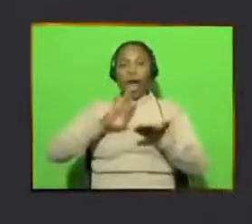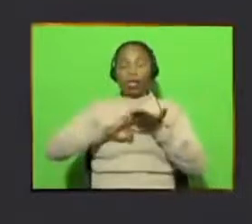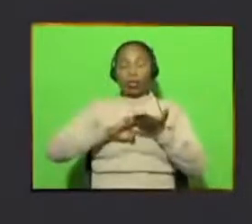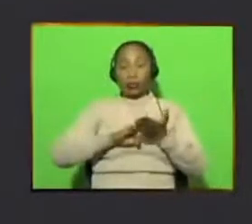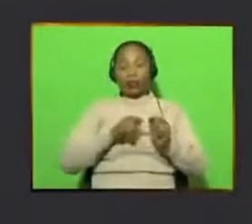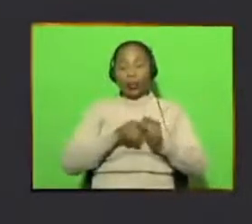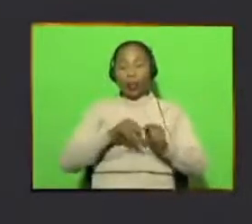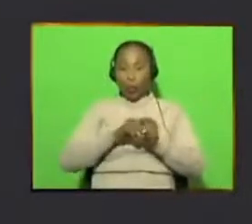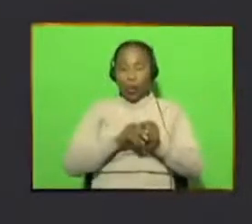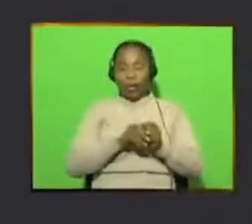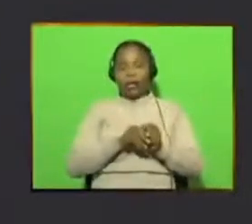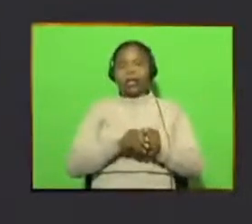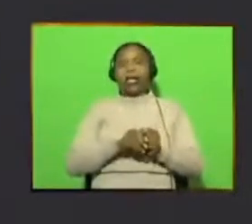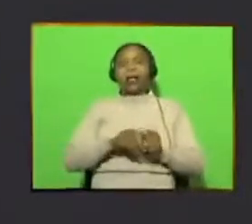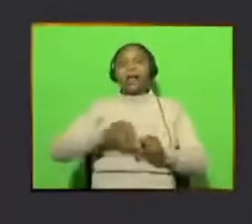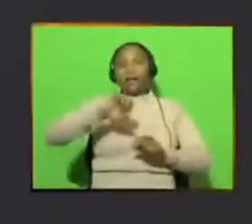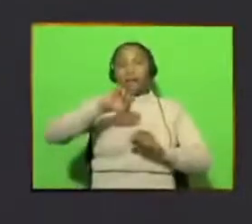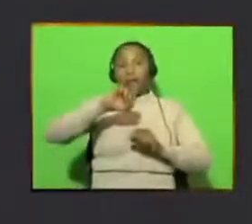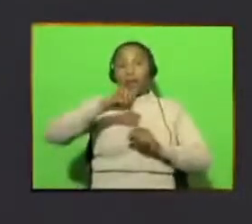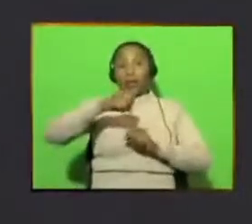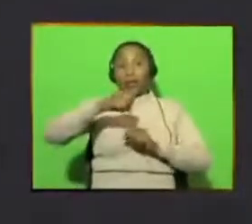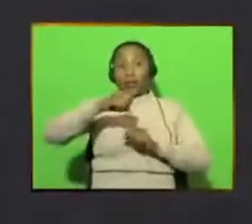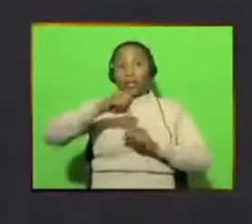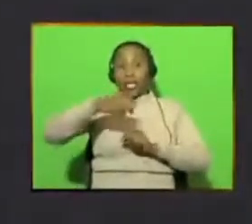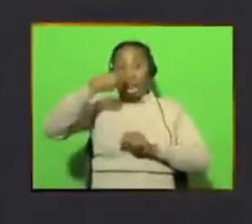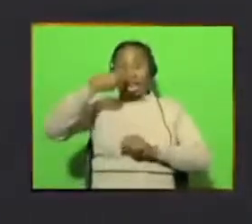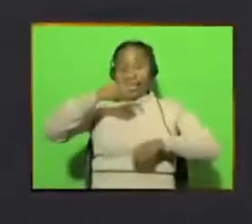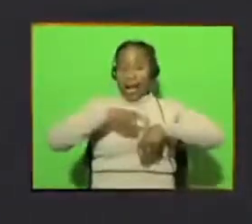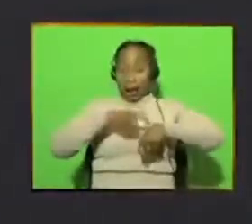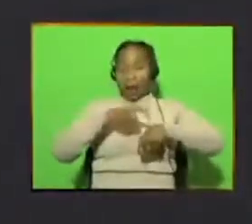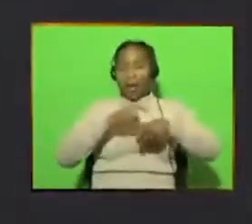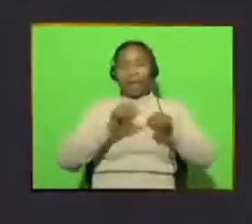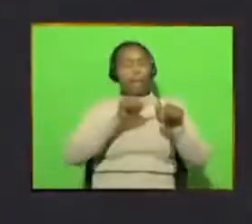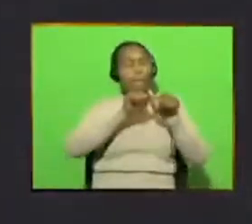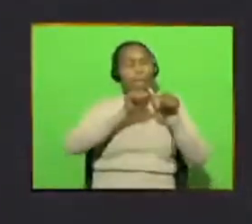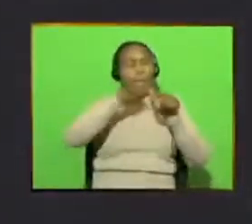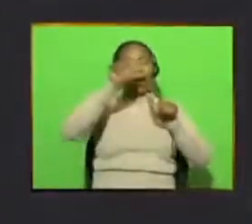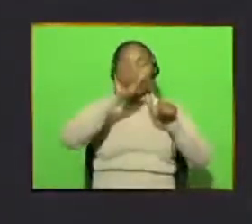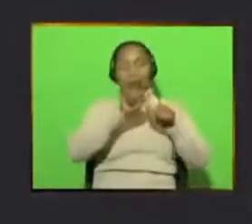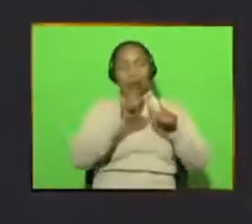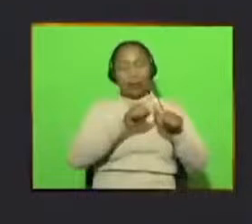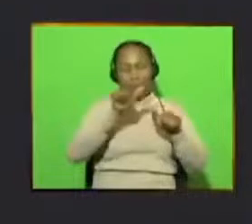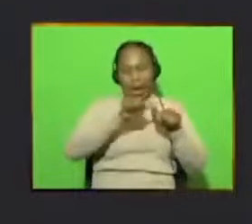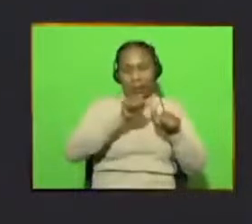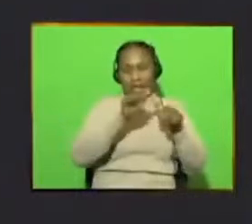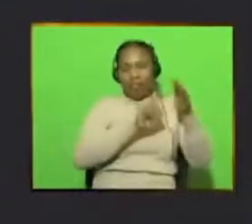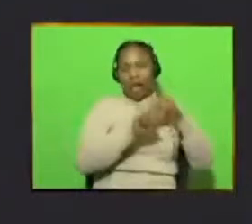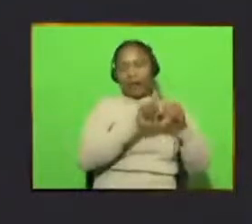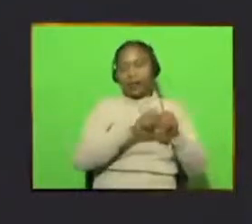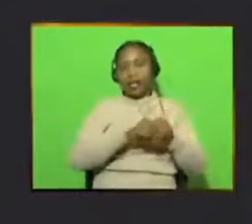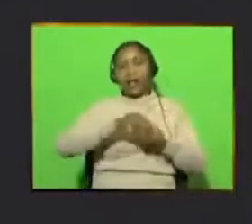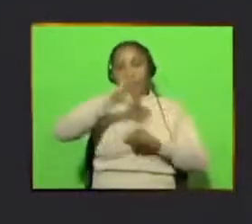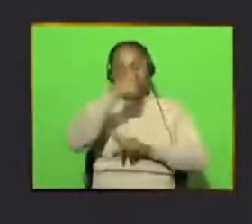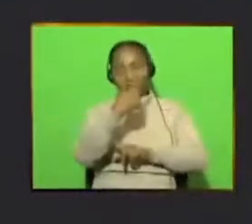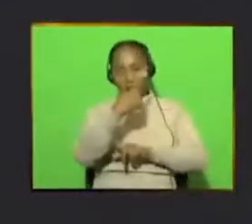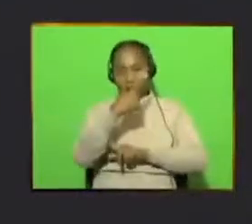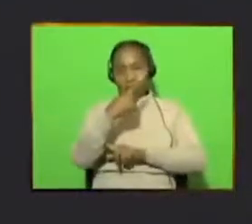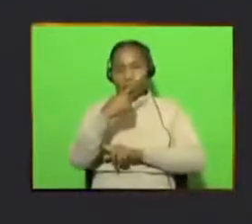office will be considerably better than your first term in office, where we noted that corruption got